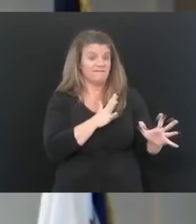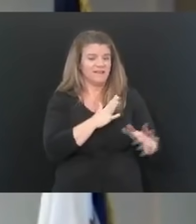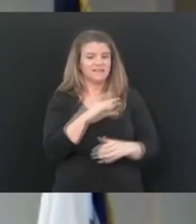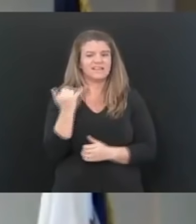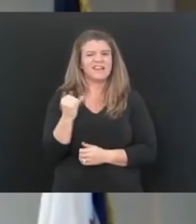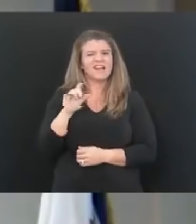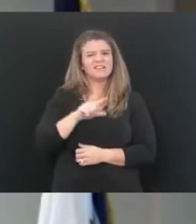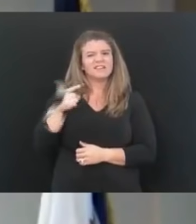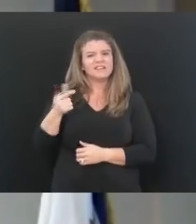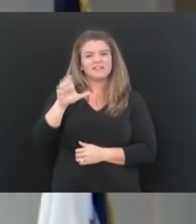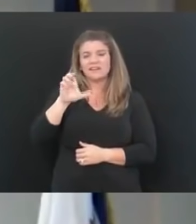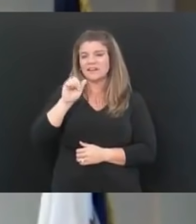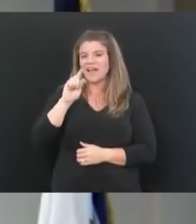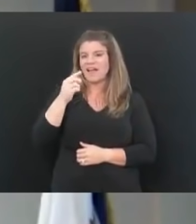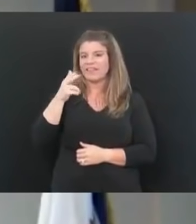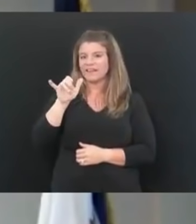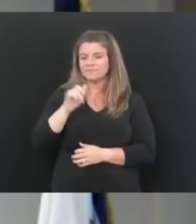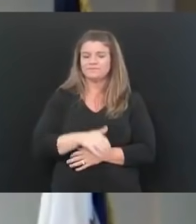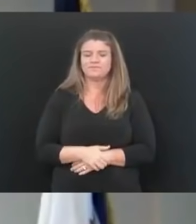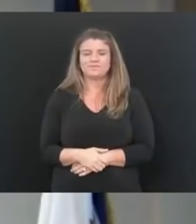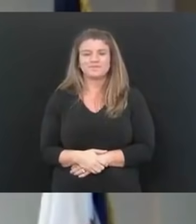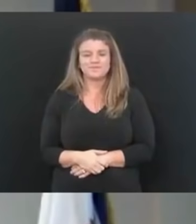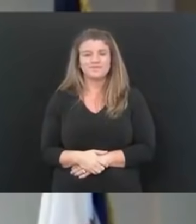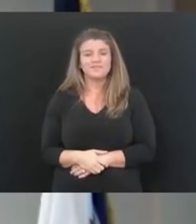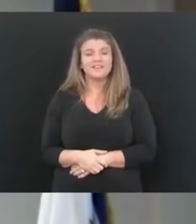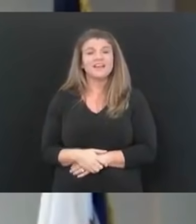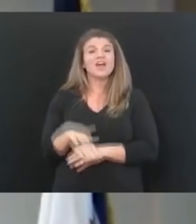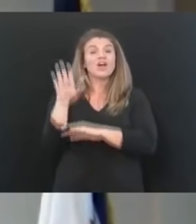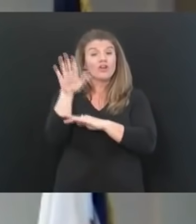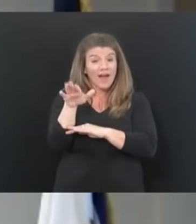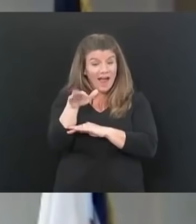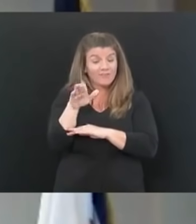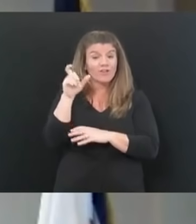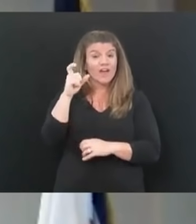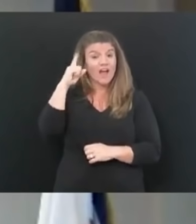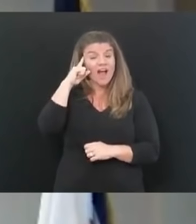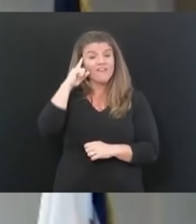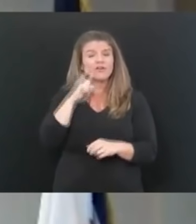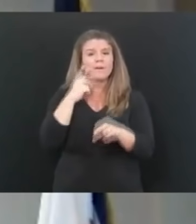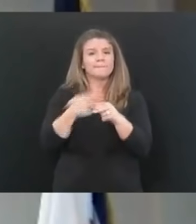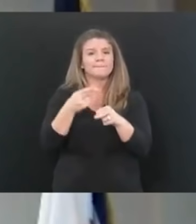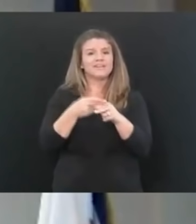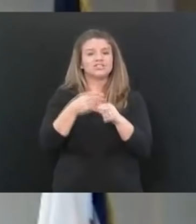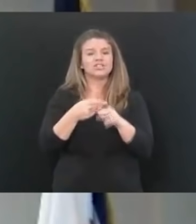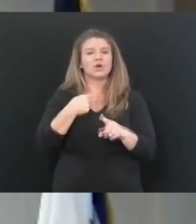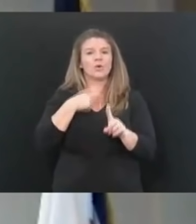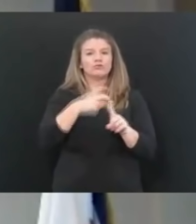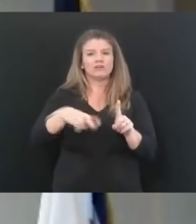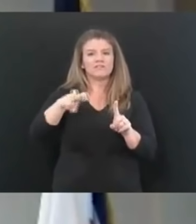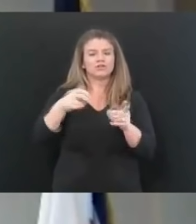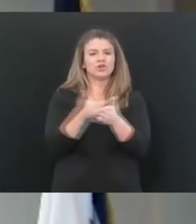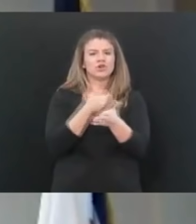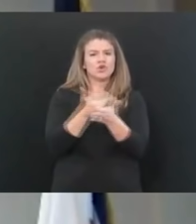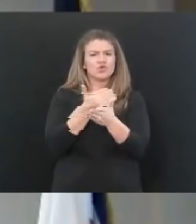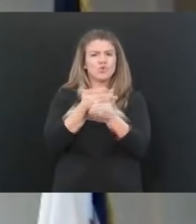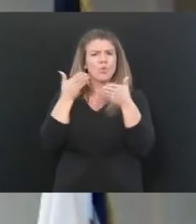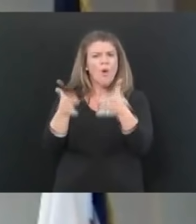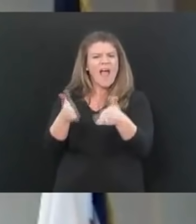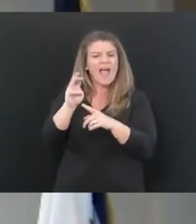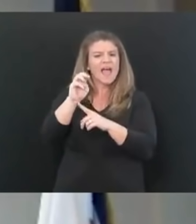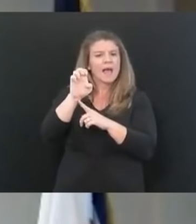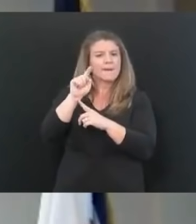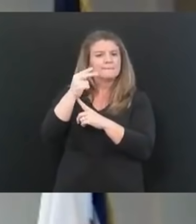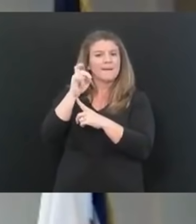Certainly. Good afternoon. The governor referenced transitioning to a new methodology that is a kind of